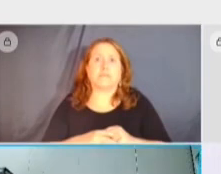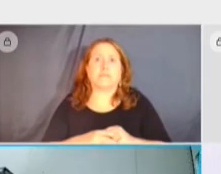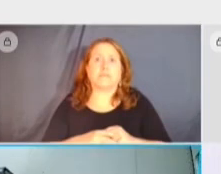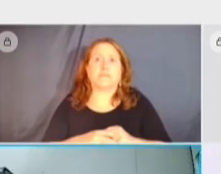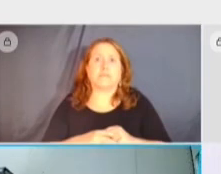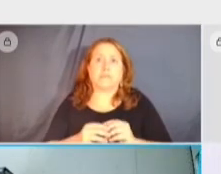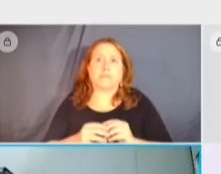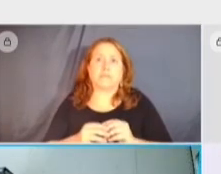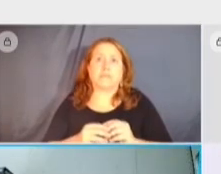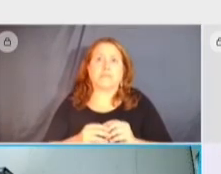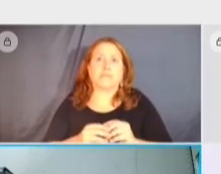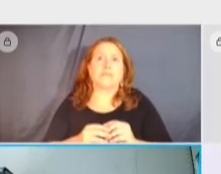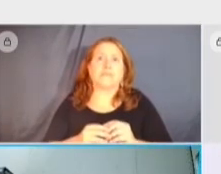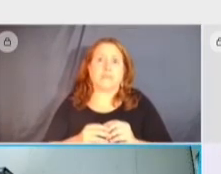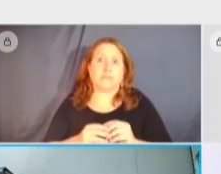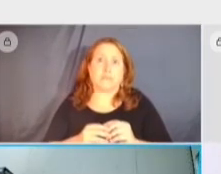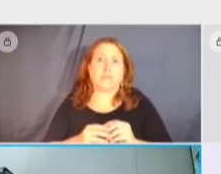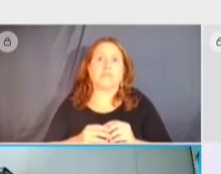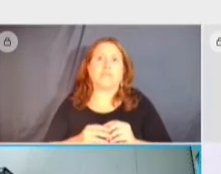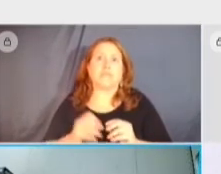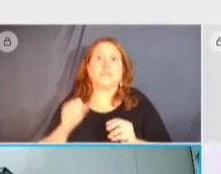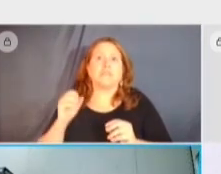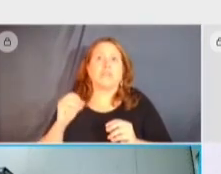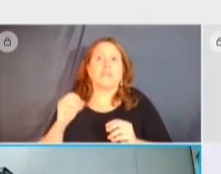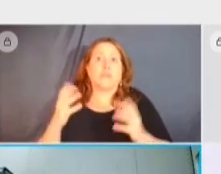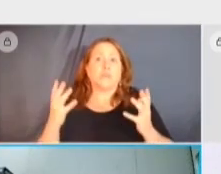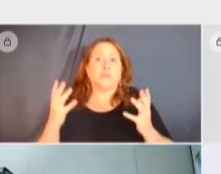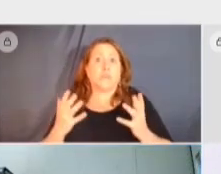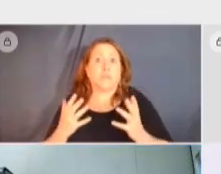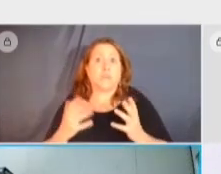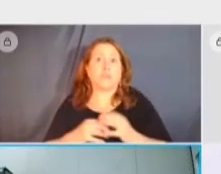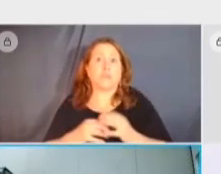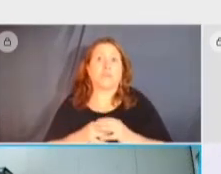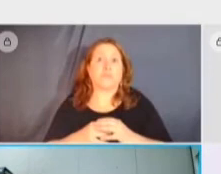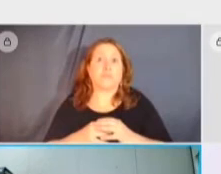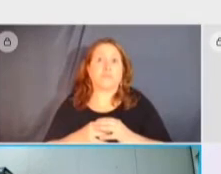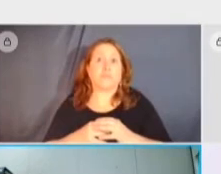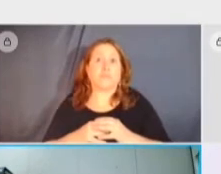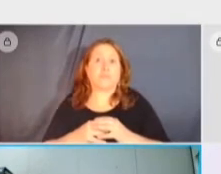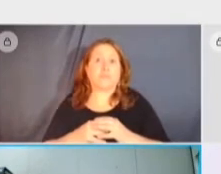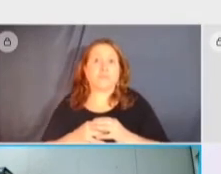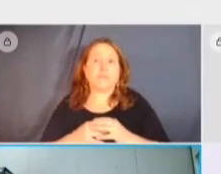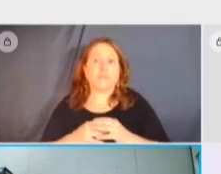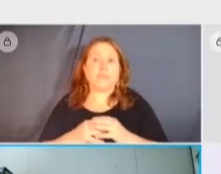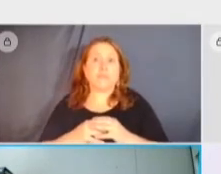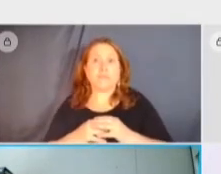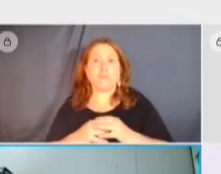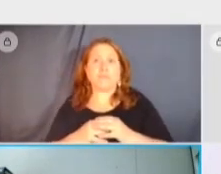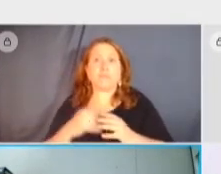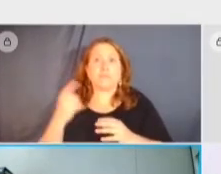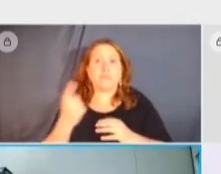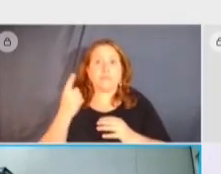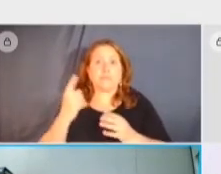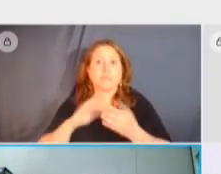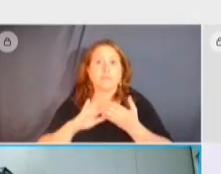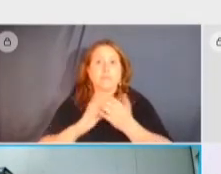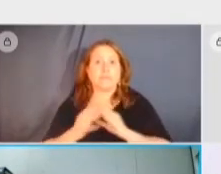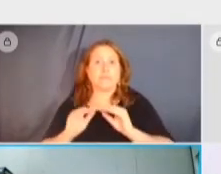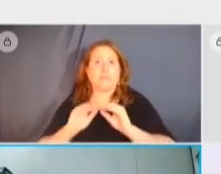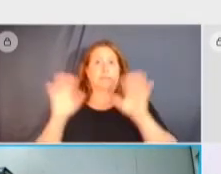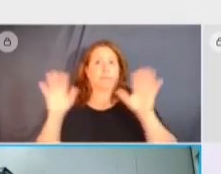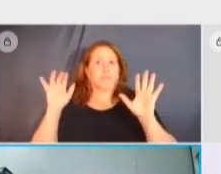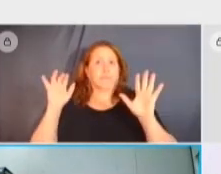that that became clear to the counties is that when they have such a large number of